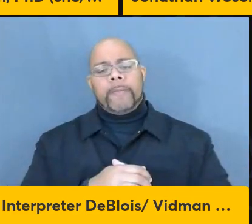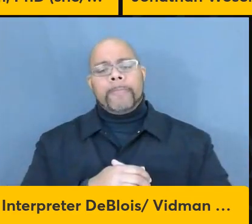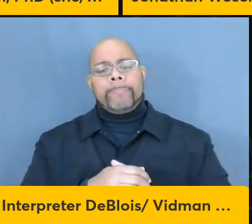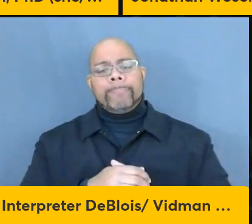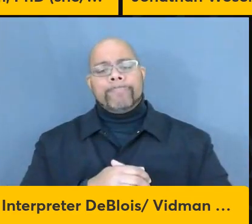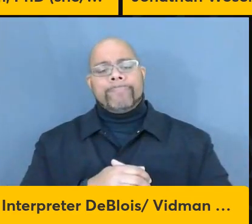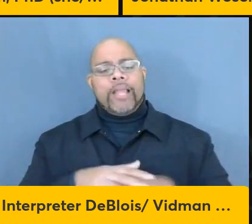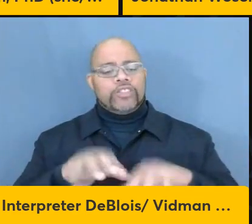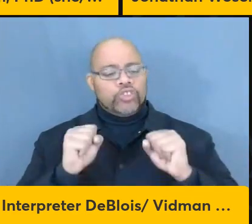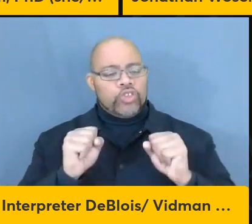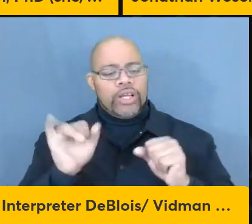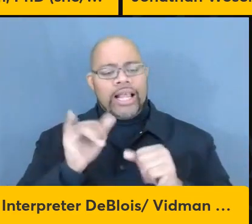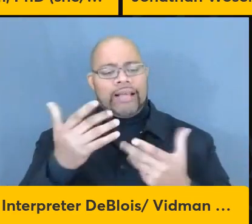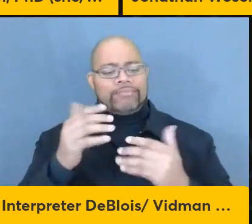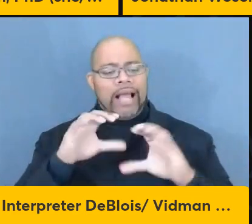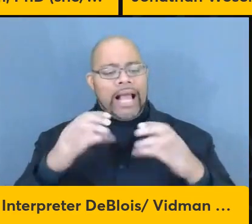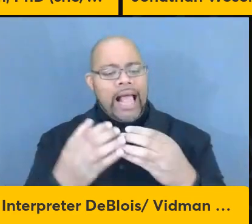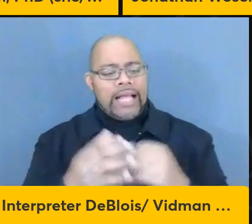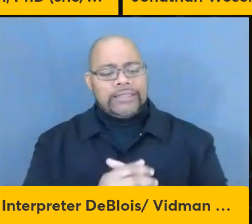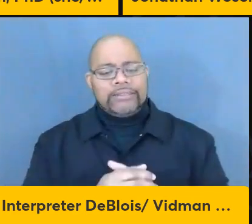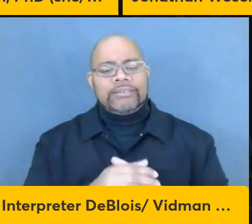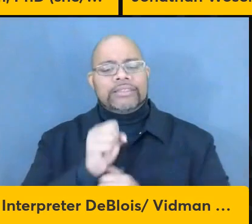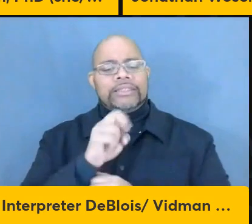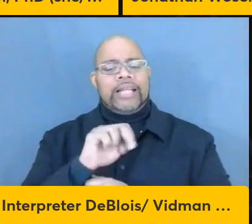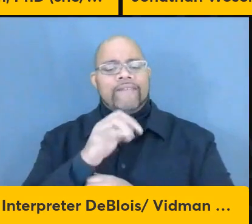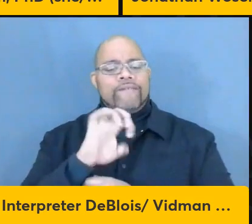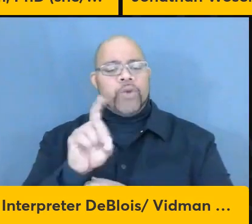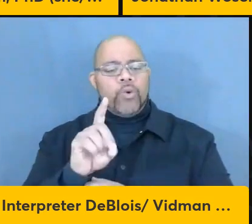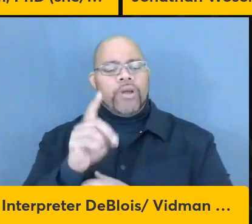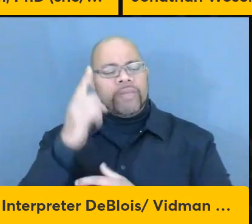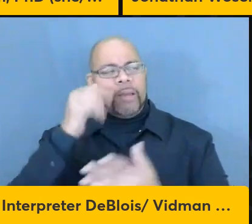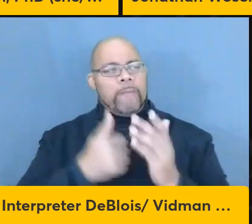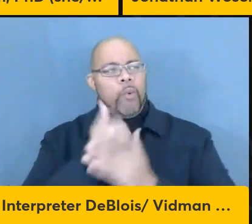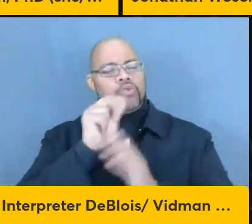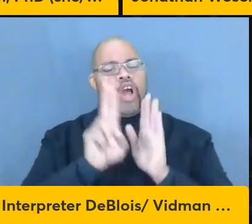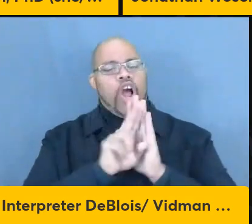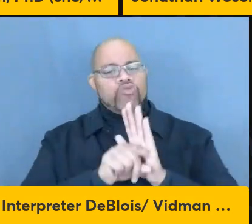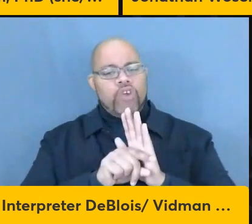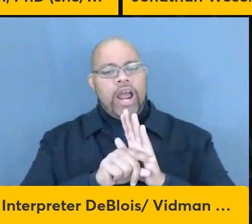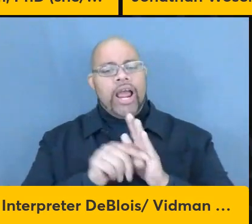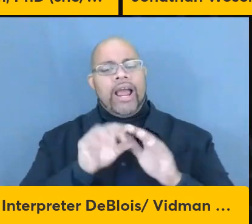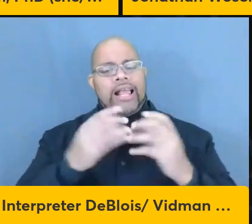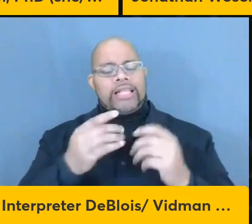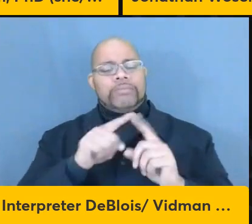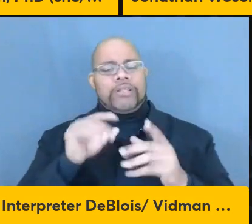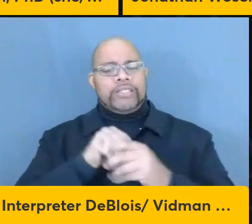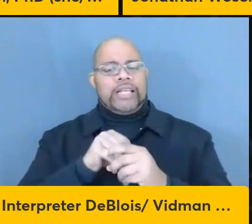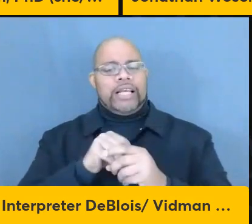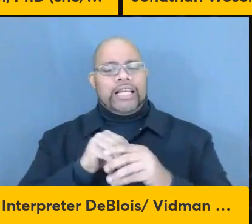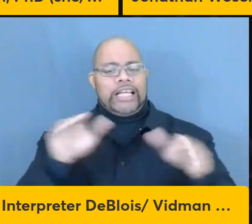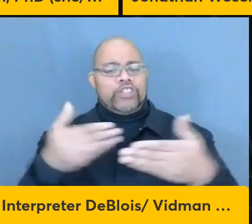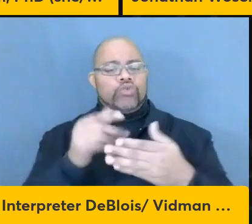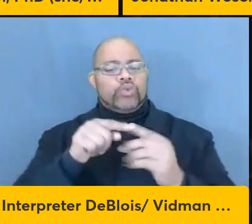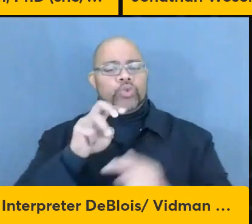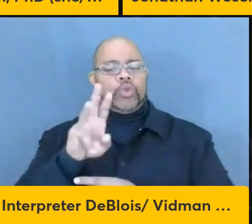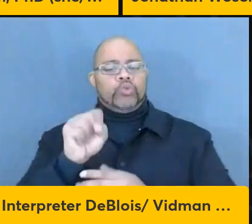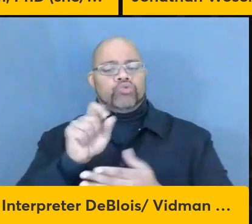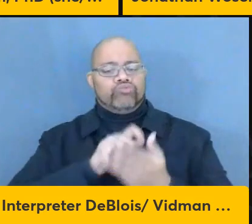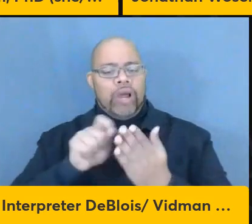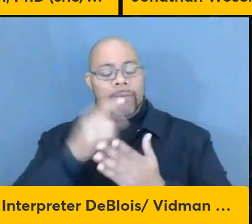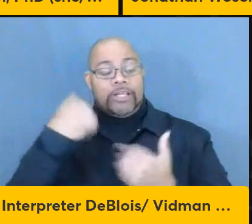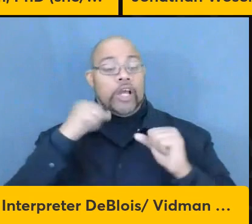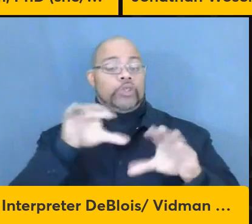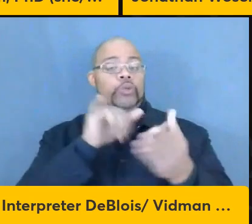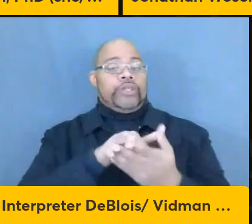I took just a class at Stanford that was, I think, mostly an undergrad class, but it was sort of an intro to news writing, because I could